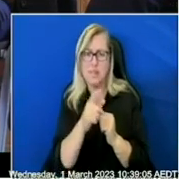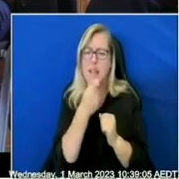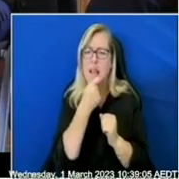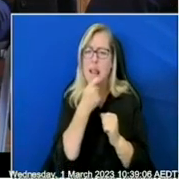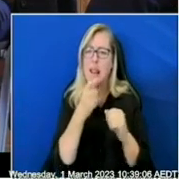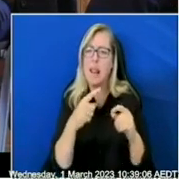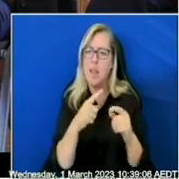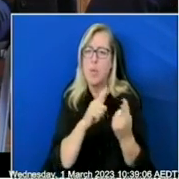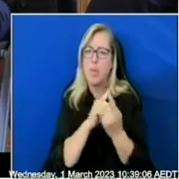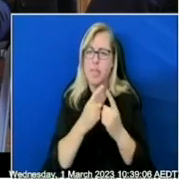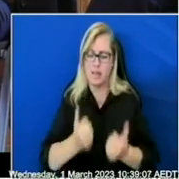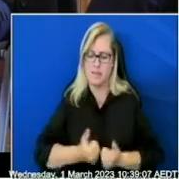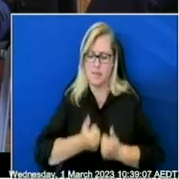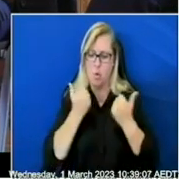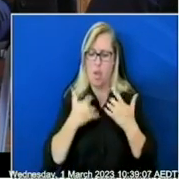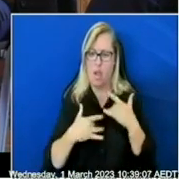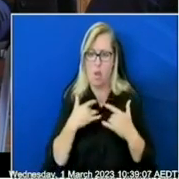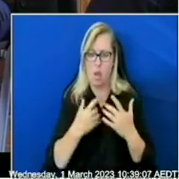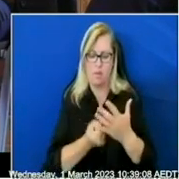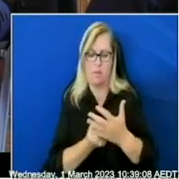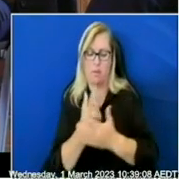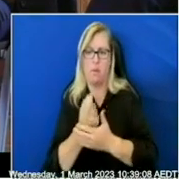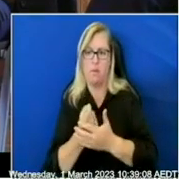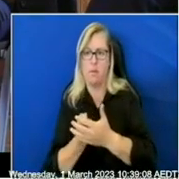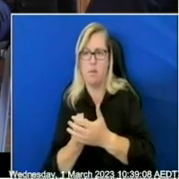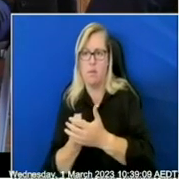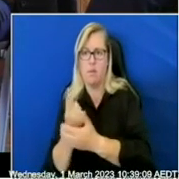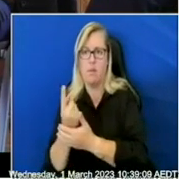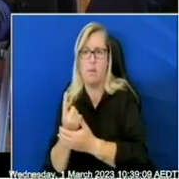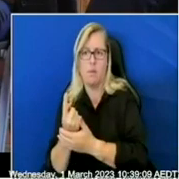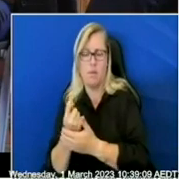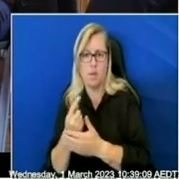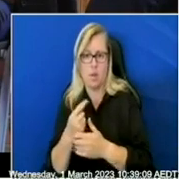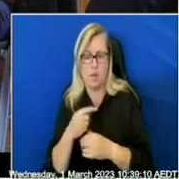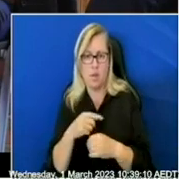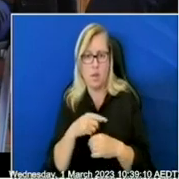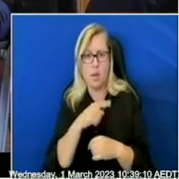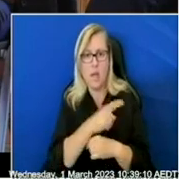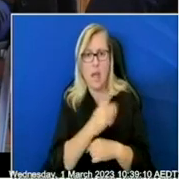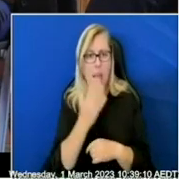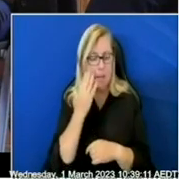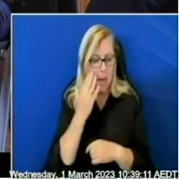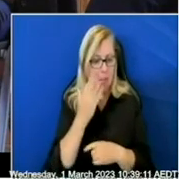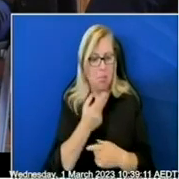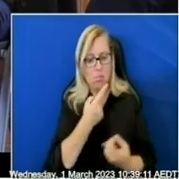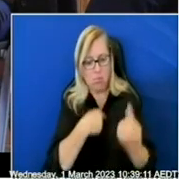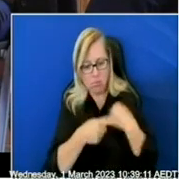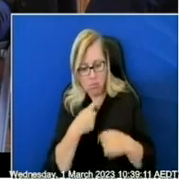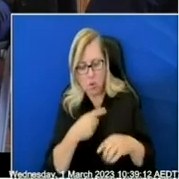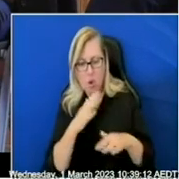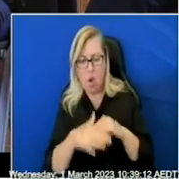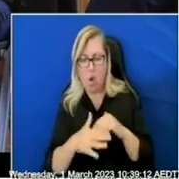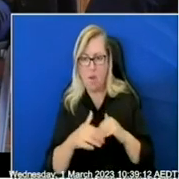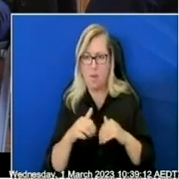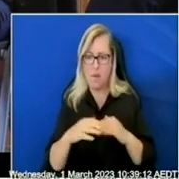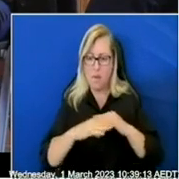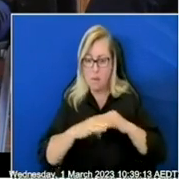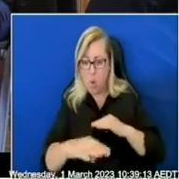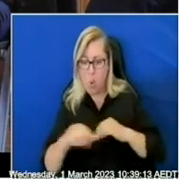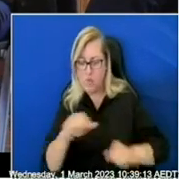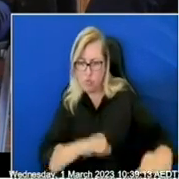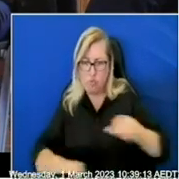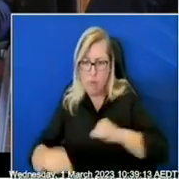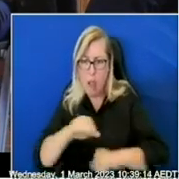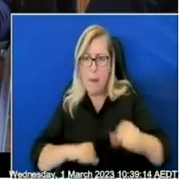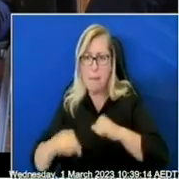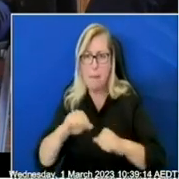But, and then telling us about scrubbing the floor when she tried to run away because she just wanted to come home and she just went in the wrong direction. She went